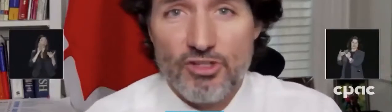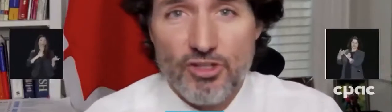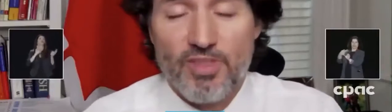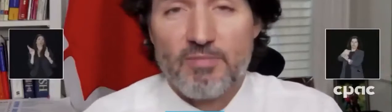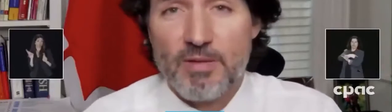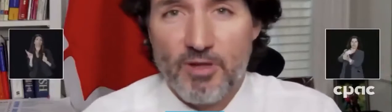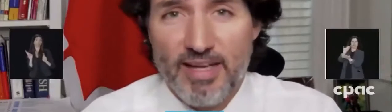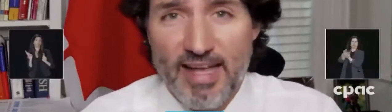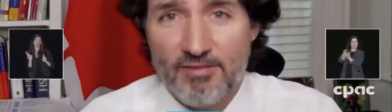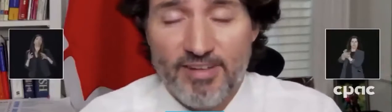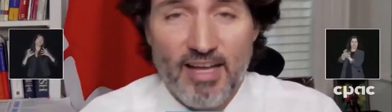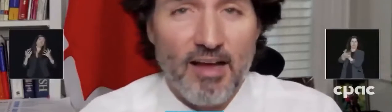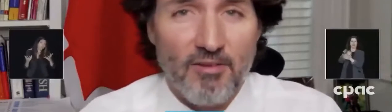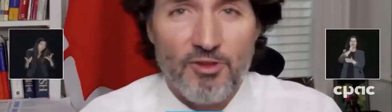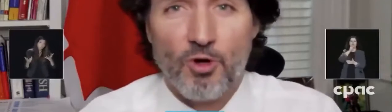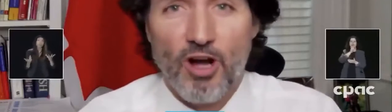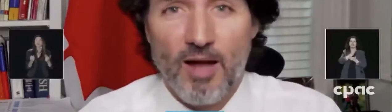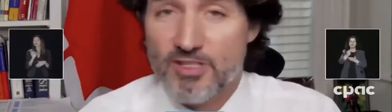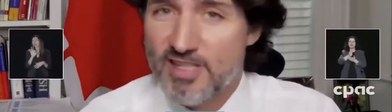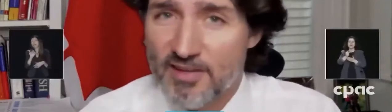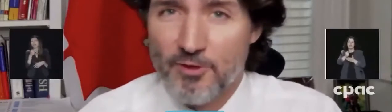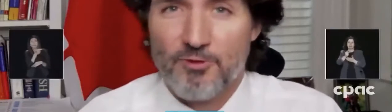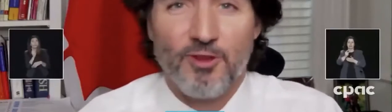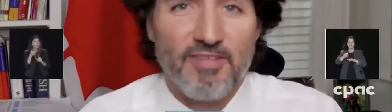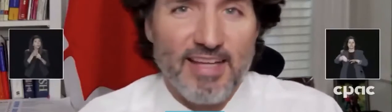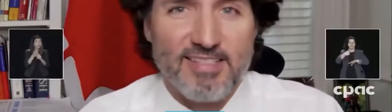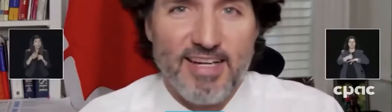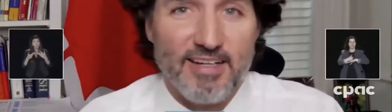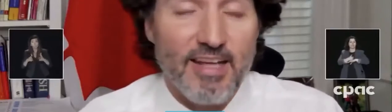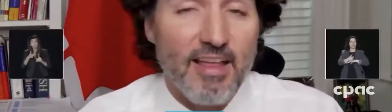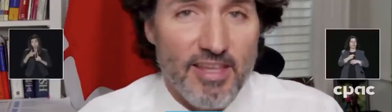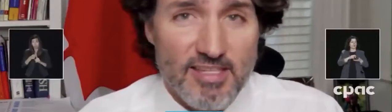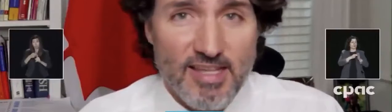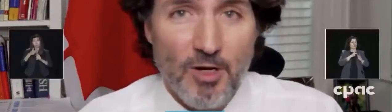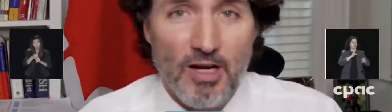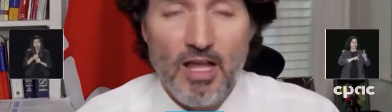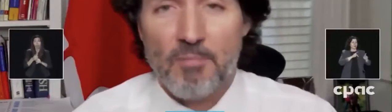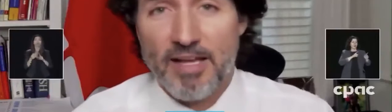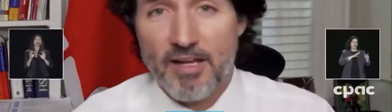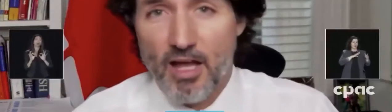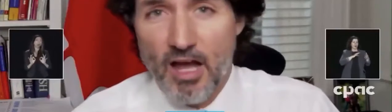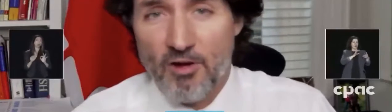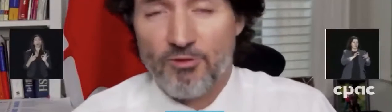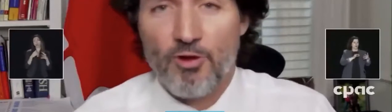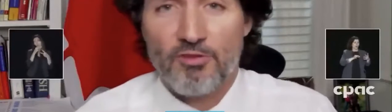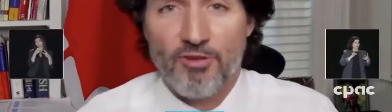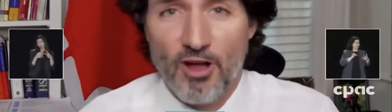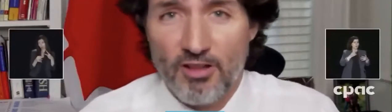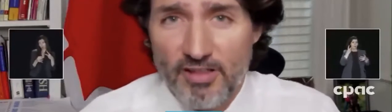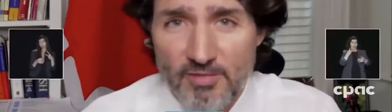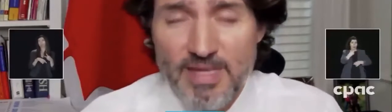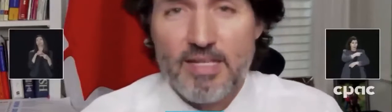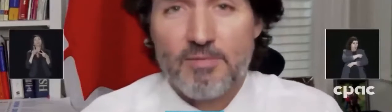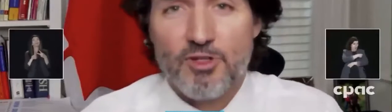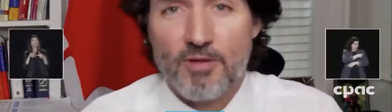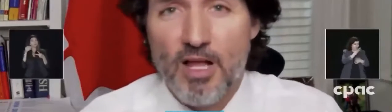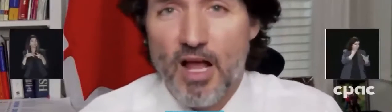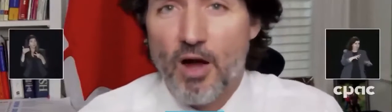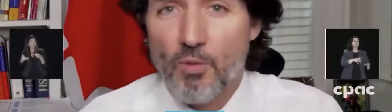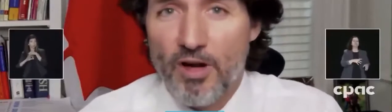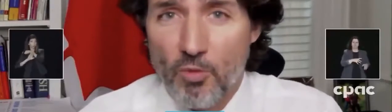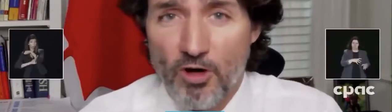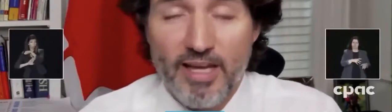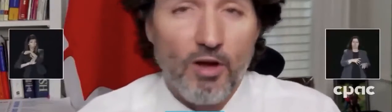weeks so that people can have a few more options if they're fully vaccinated this summer. But for the fall, in the medium